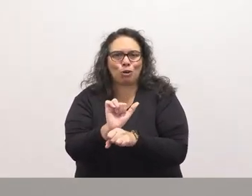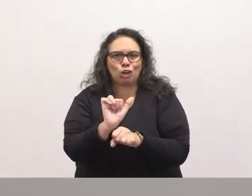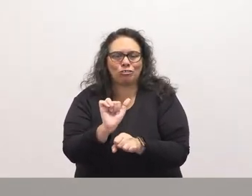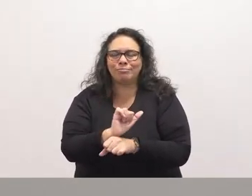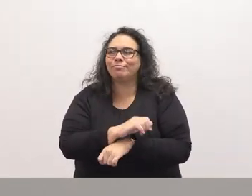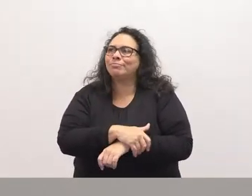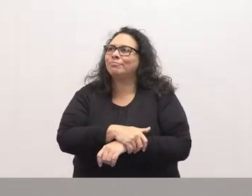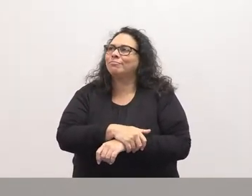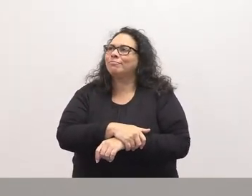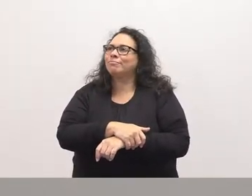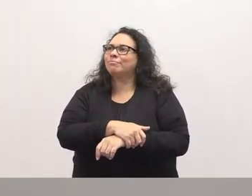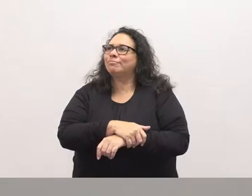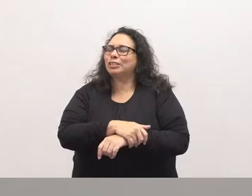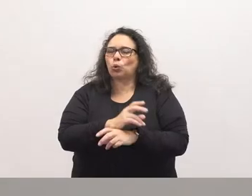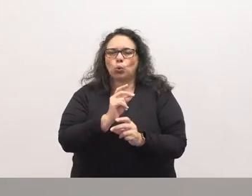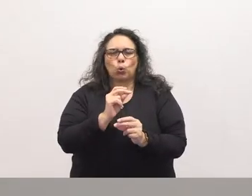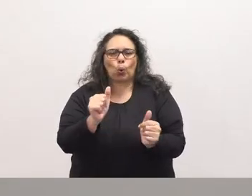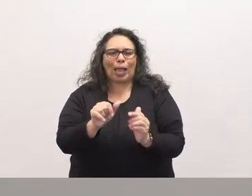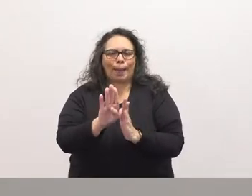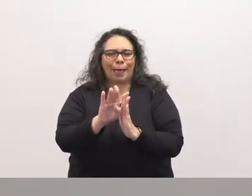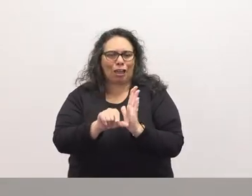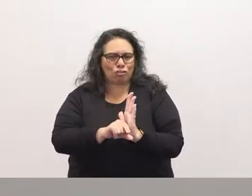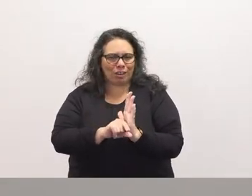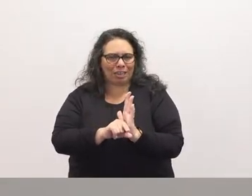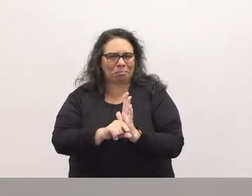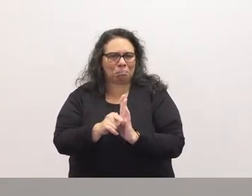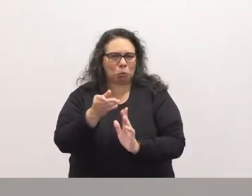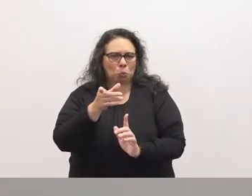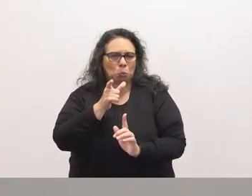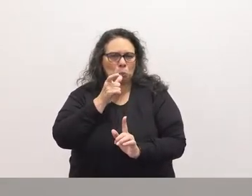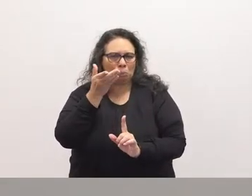And there's a quick biography of him